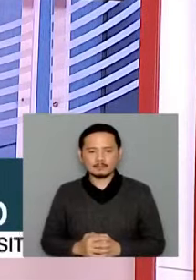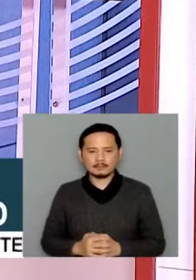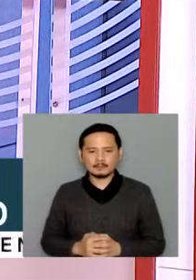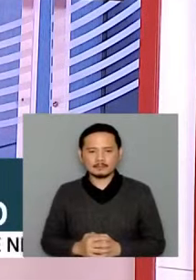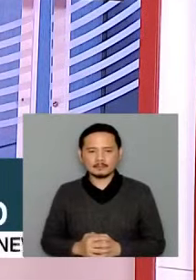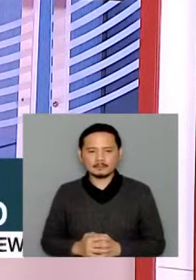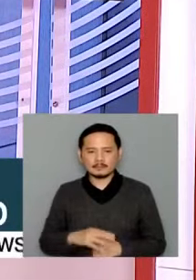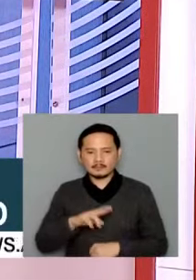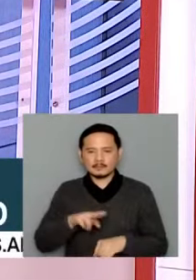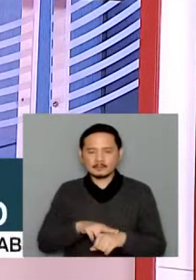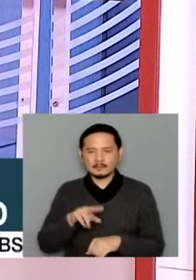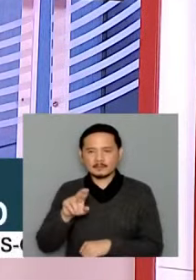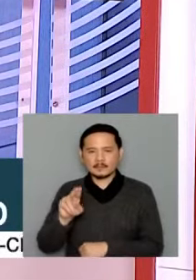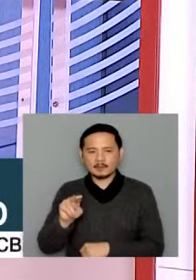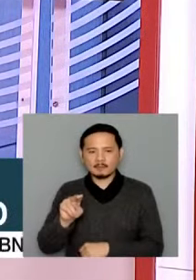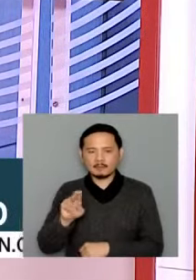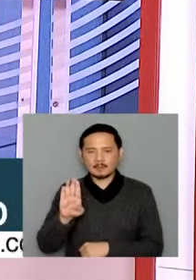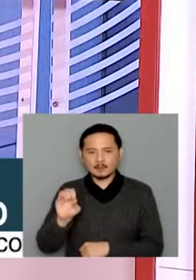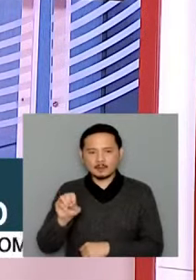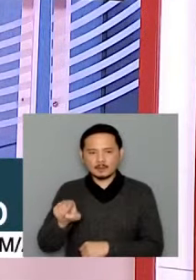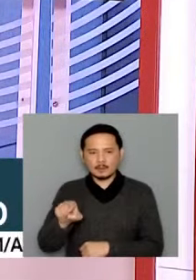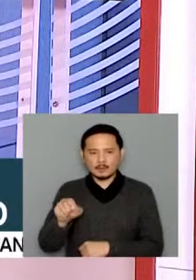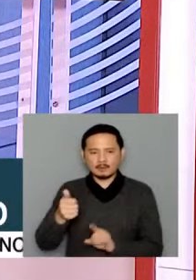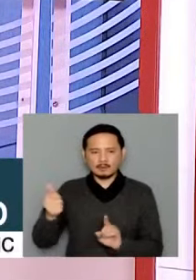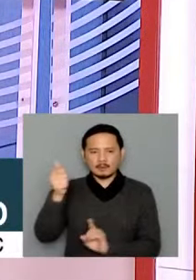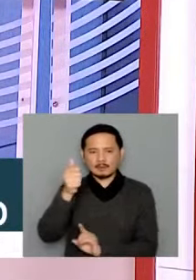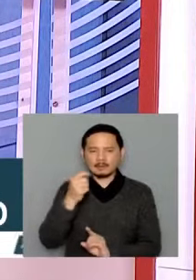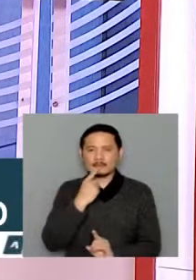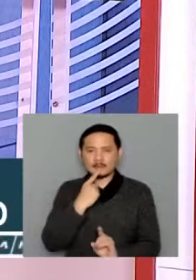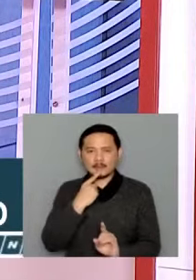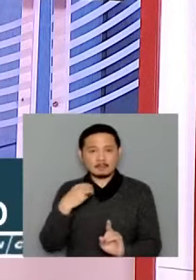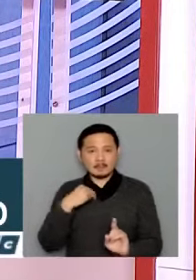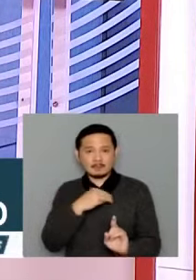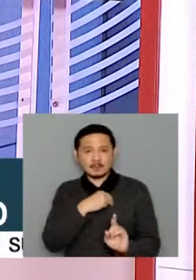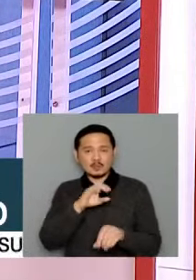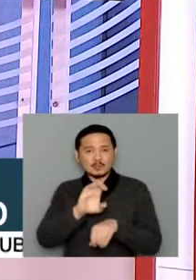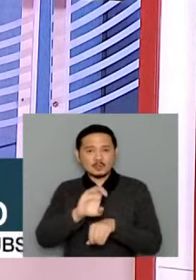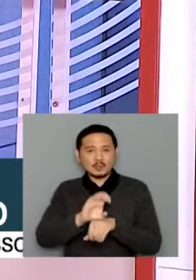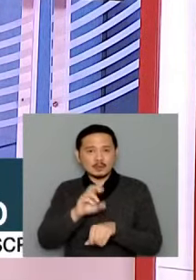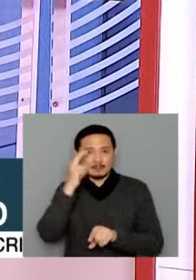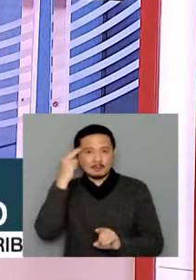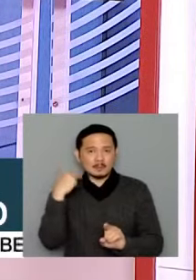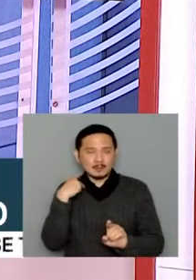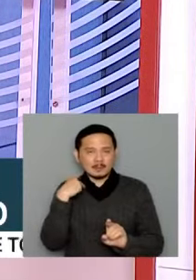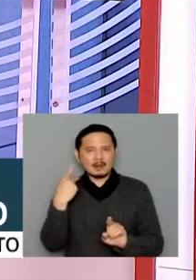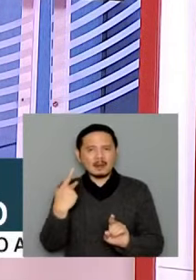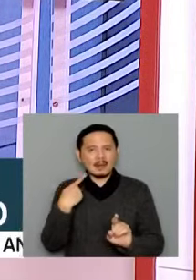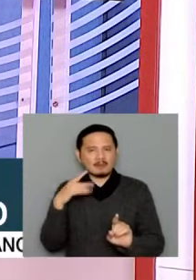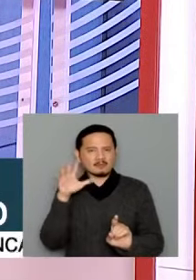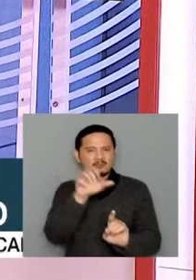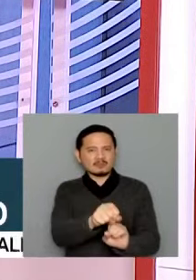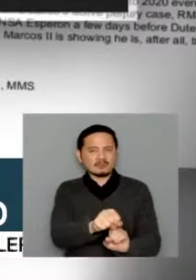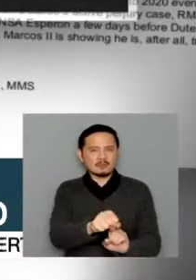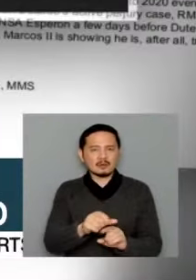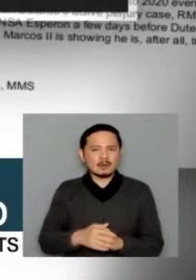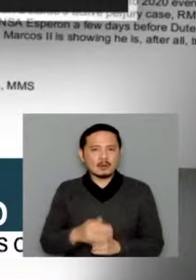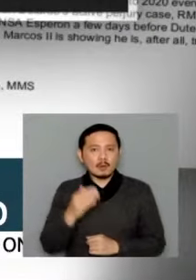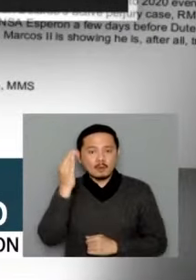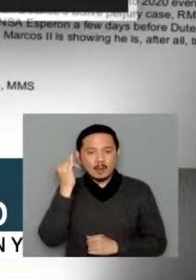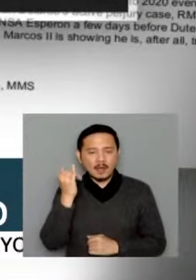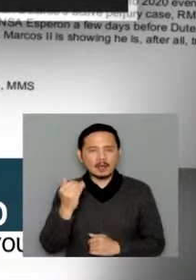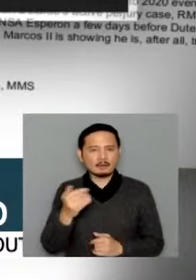the terrorism financing charges filed against some of its members, claiming that one of the officers was forced to testify in Spain to them